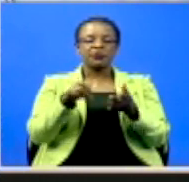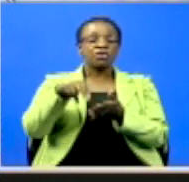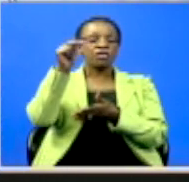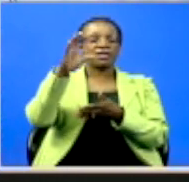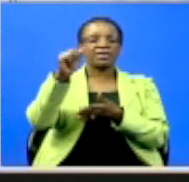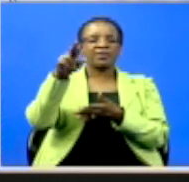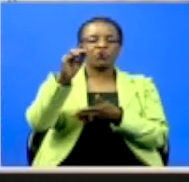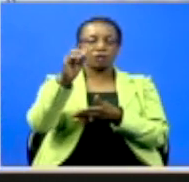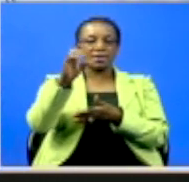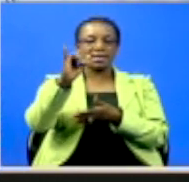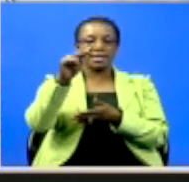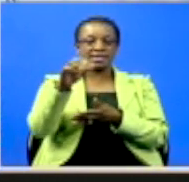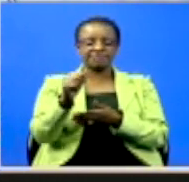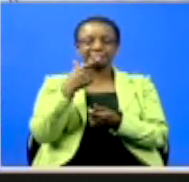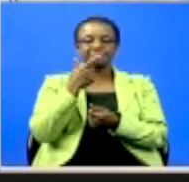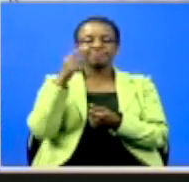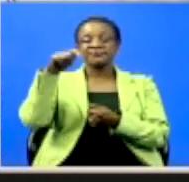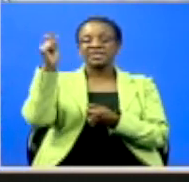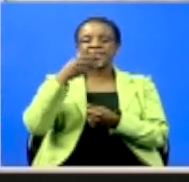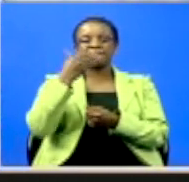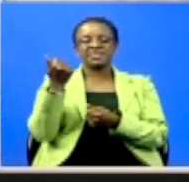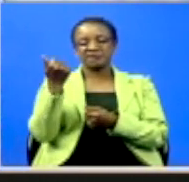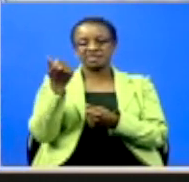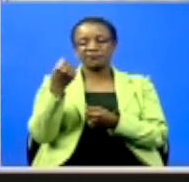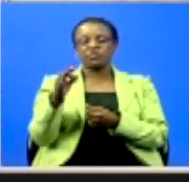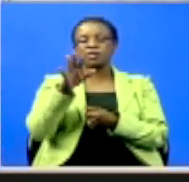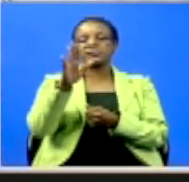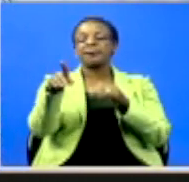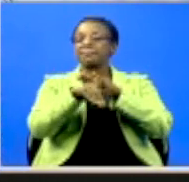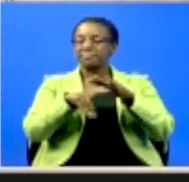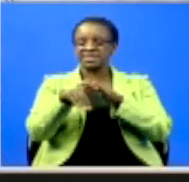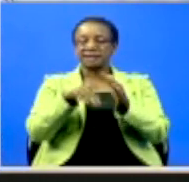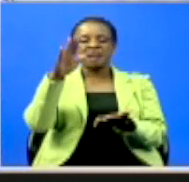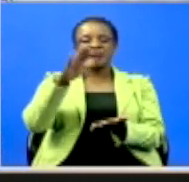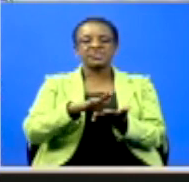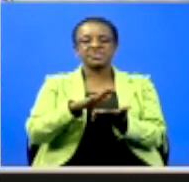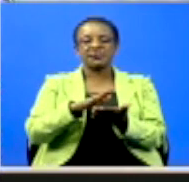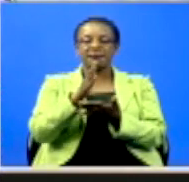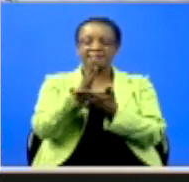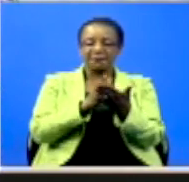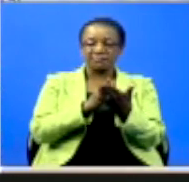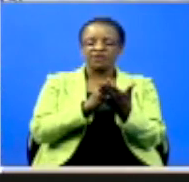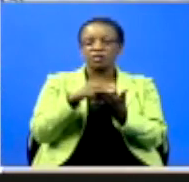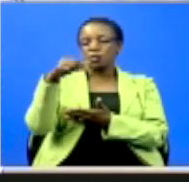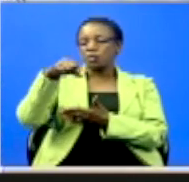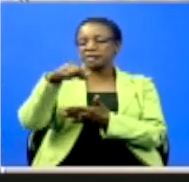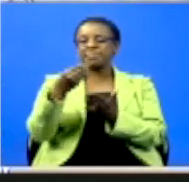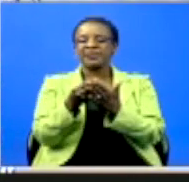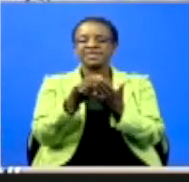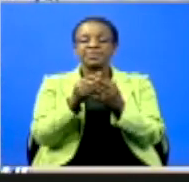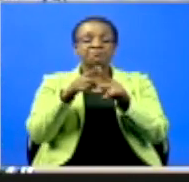Kenya planes better suited for their envisioned purpose at less than half the quoted price. As of